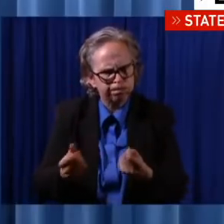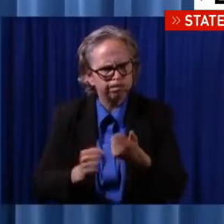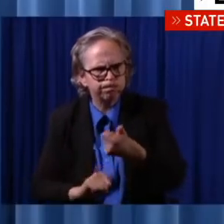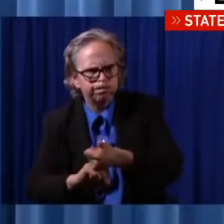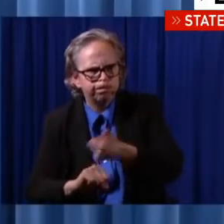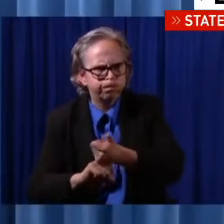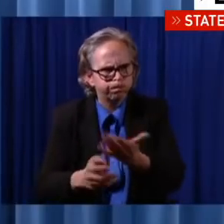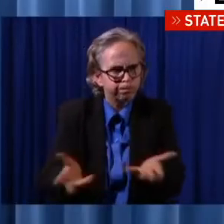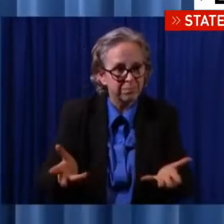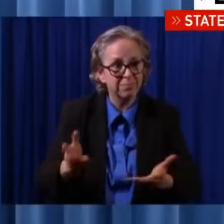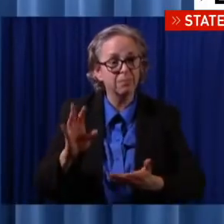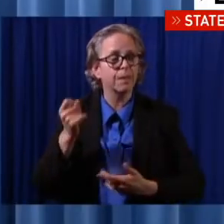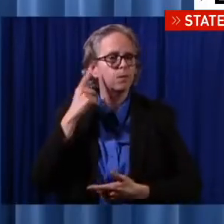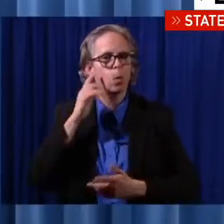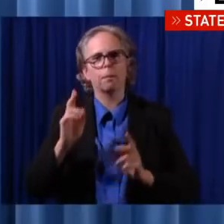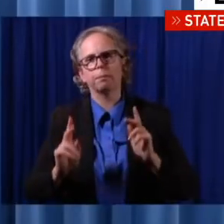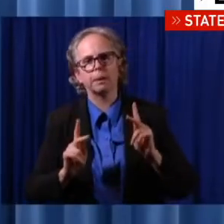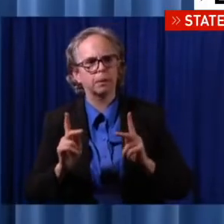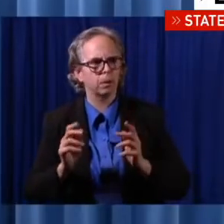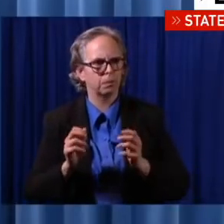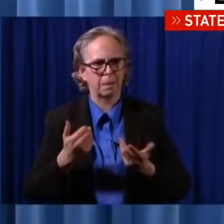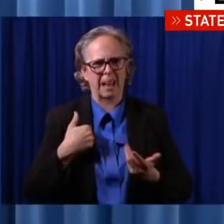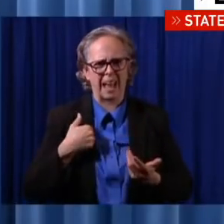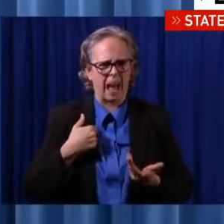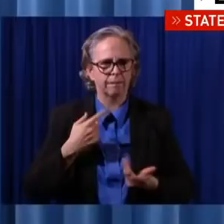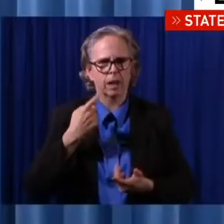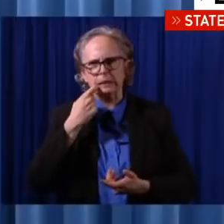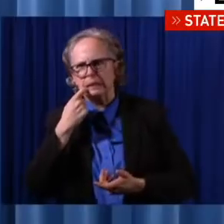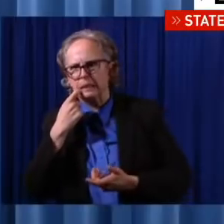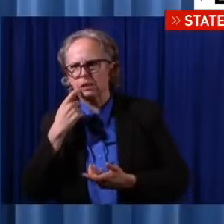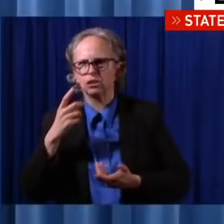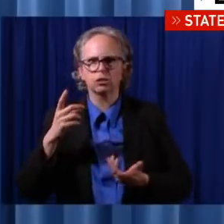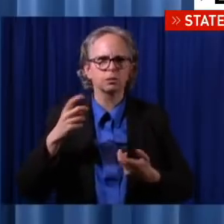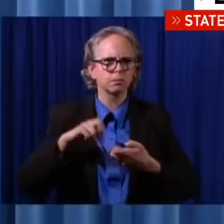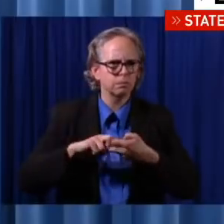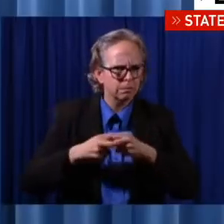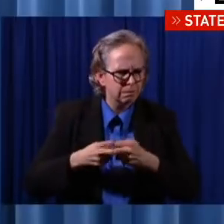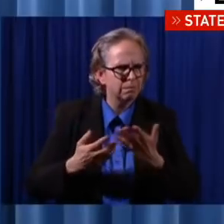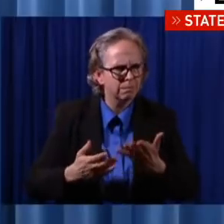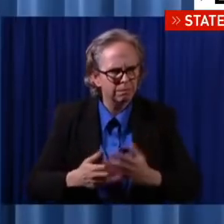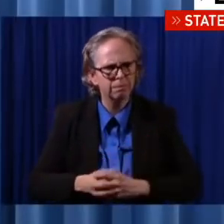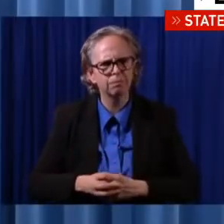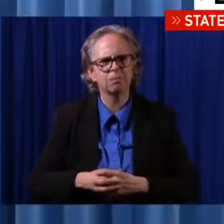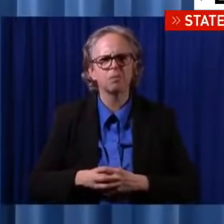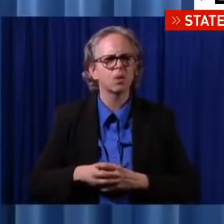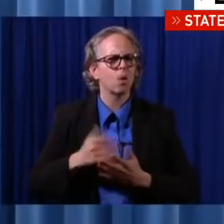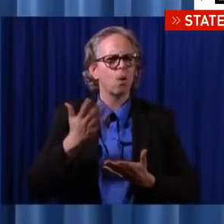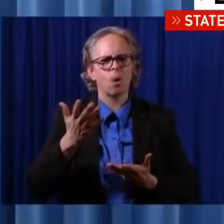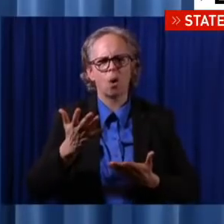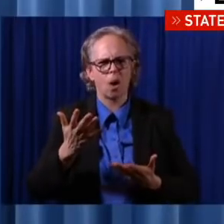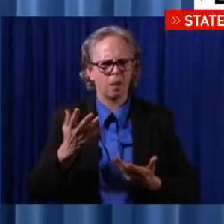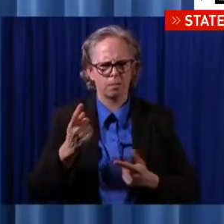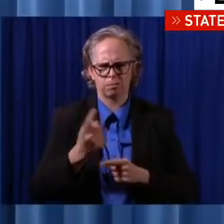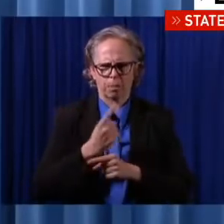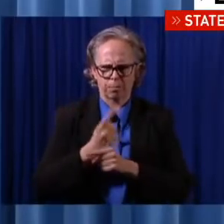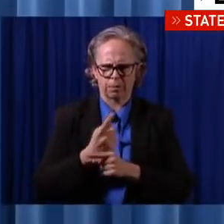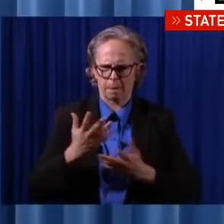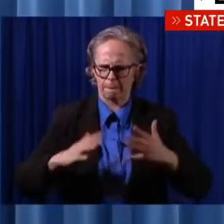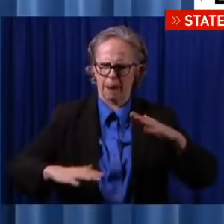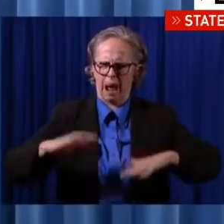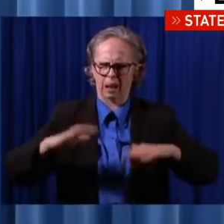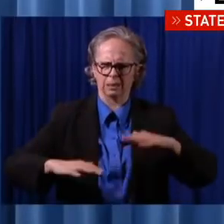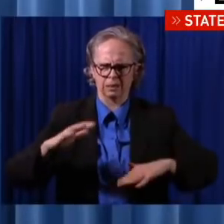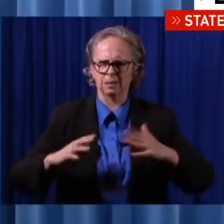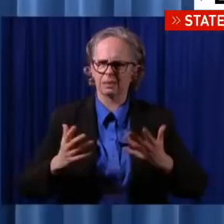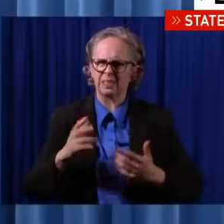people who maybe have a drug problem, and to make sure that there is the right balance between